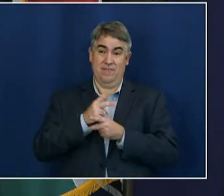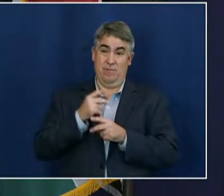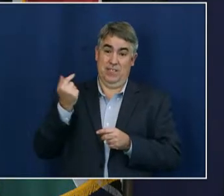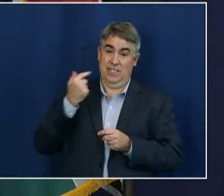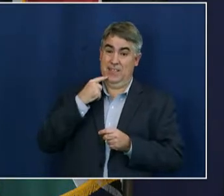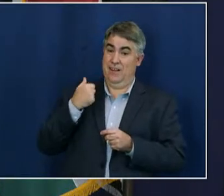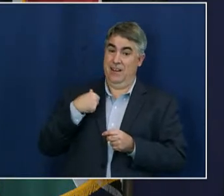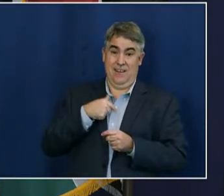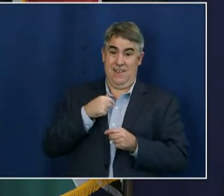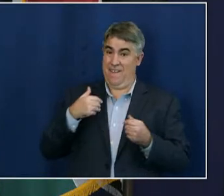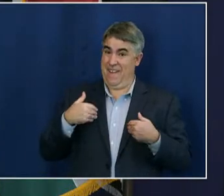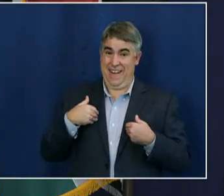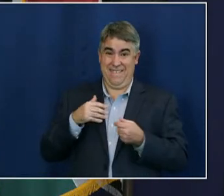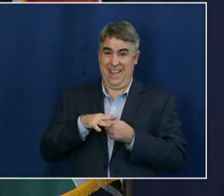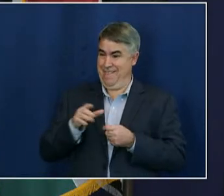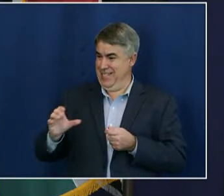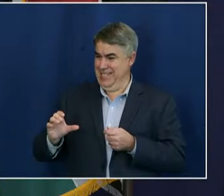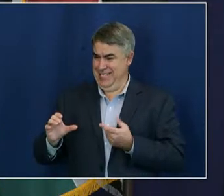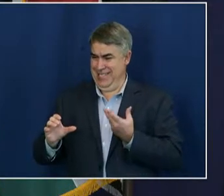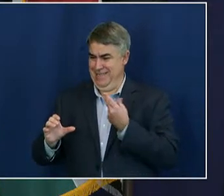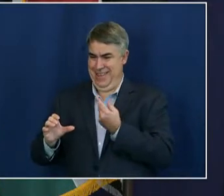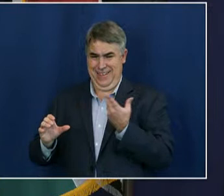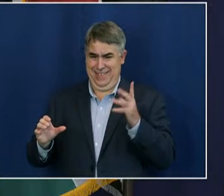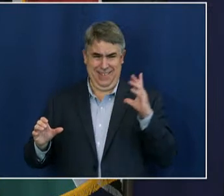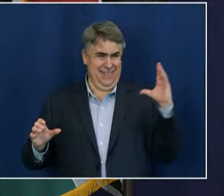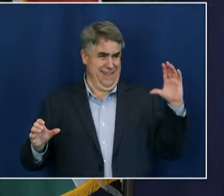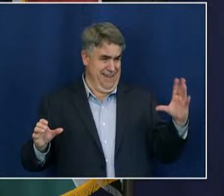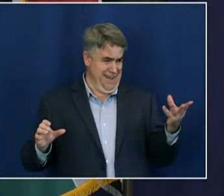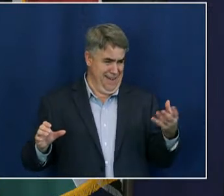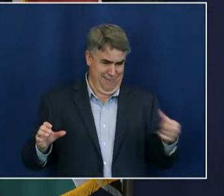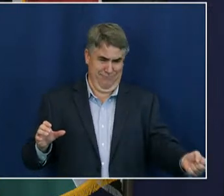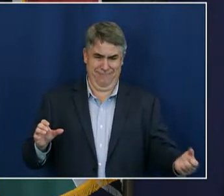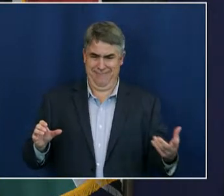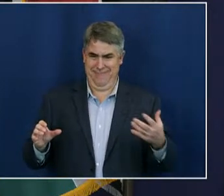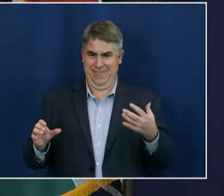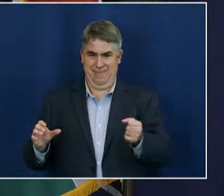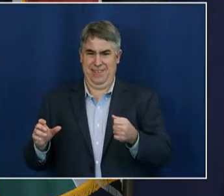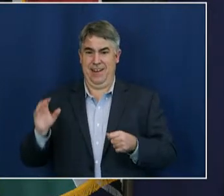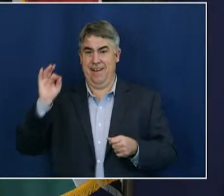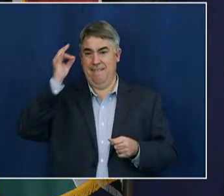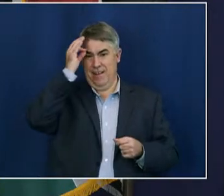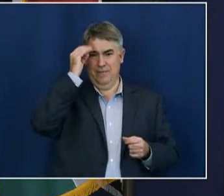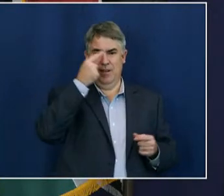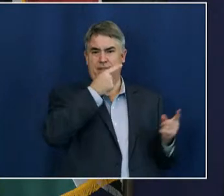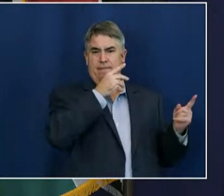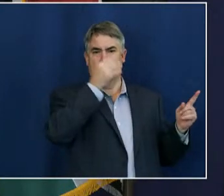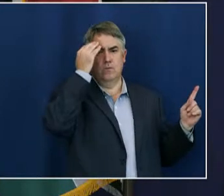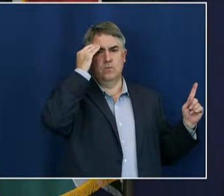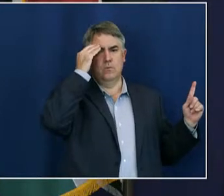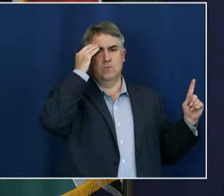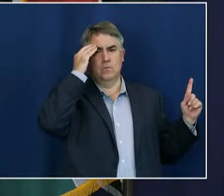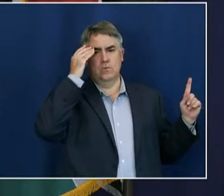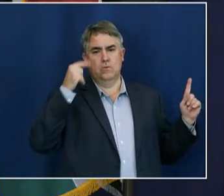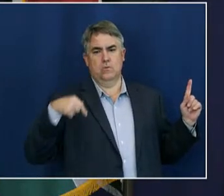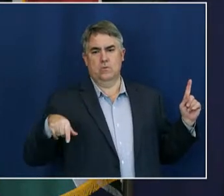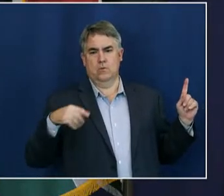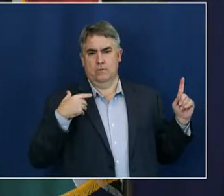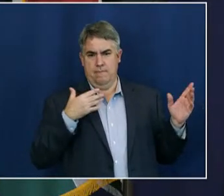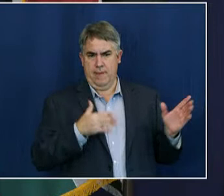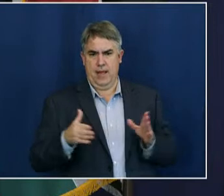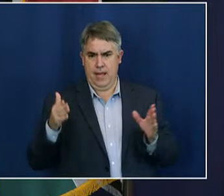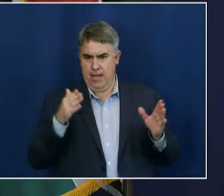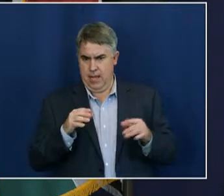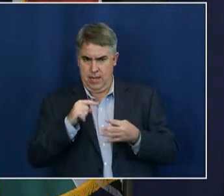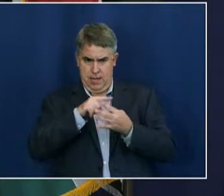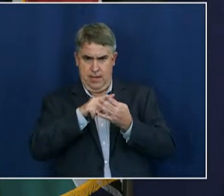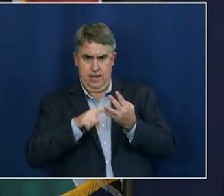enough vaccines. So that's why, and the federal government knew that at the onset. So that's why the tiered